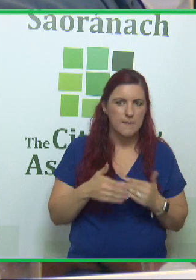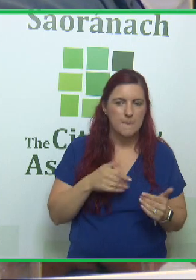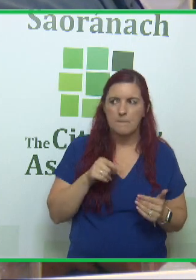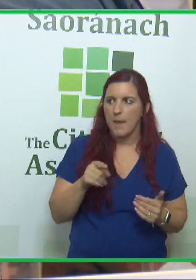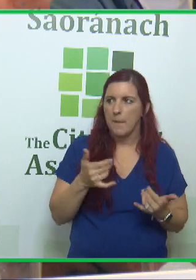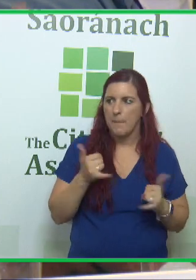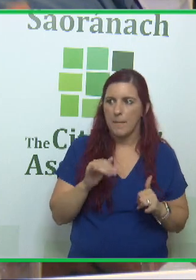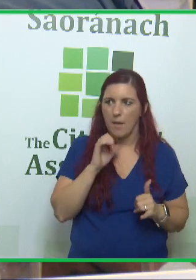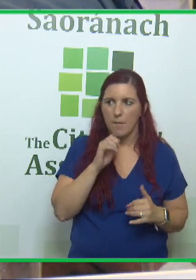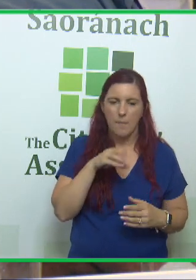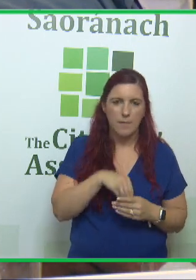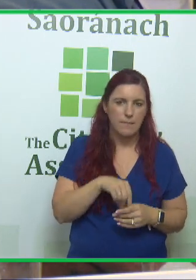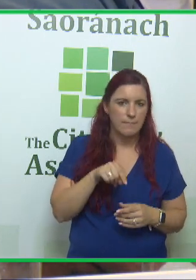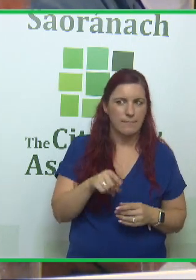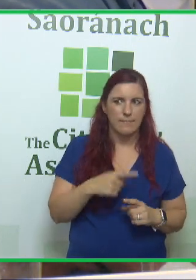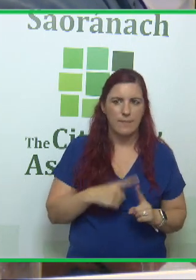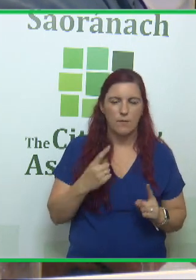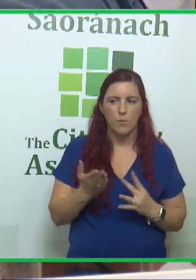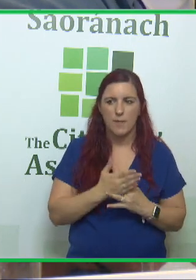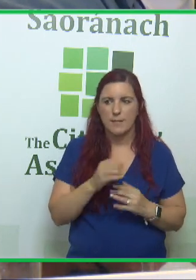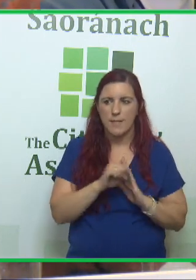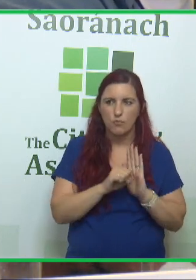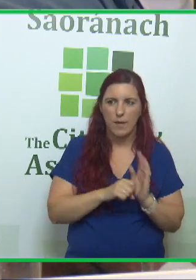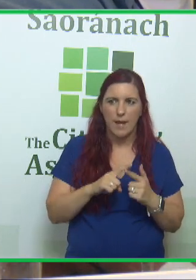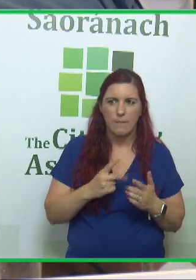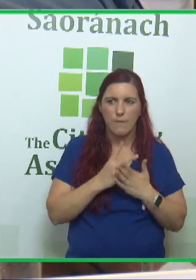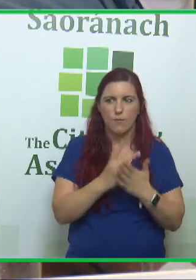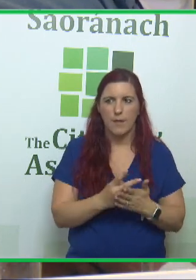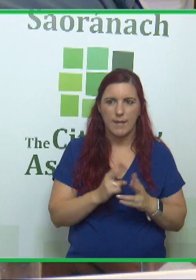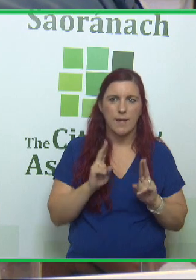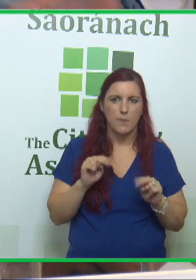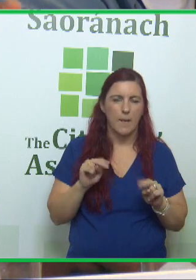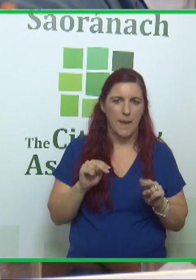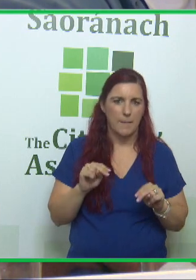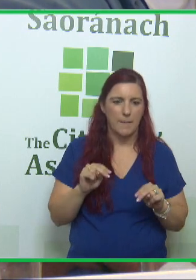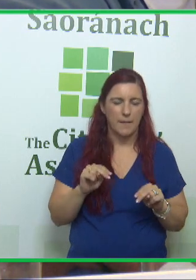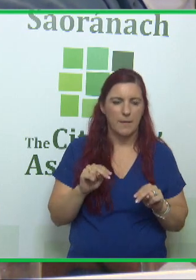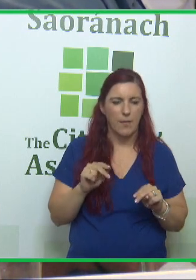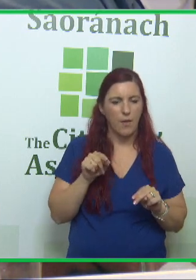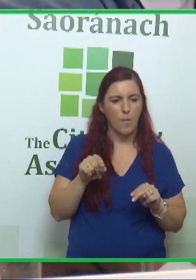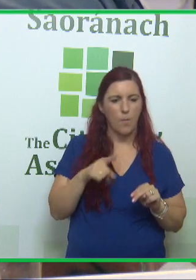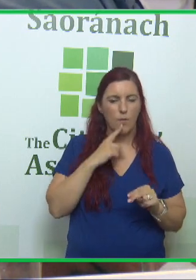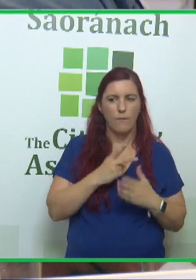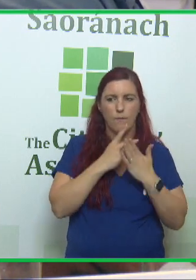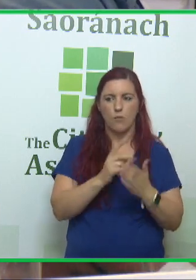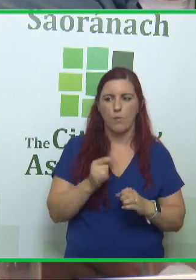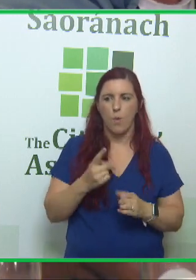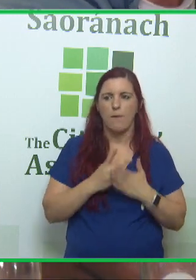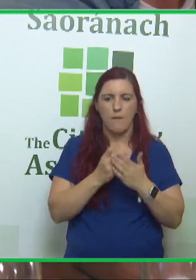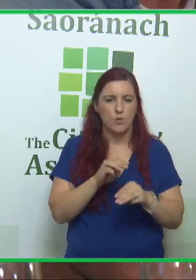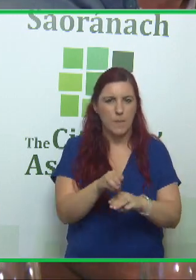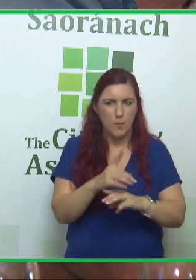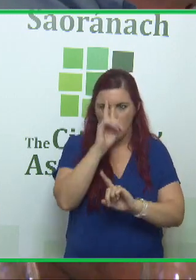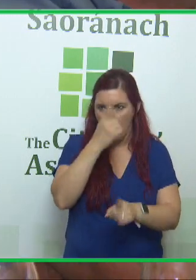part of the reason why there's a difference between statutory and the voluntary, because there can be a perception out there that the voluntary are only voluntary people. They don't really know what they're